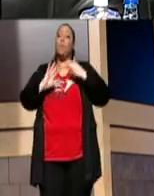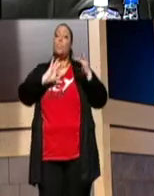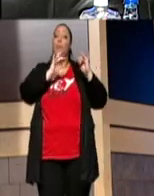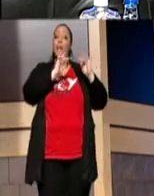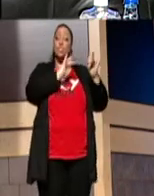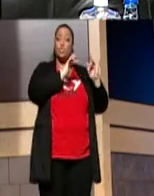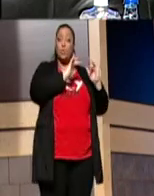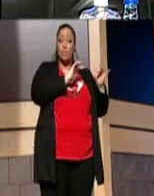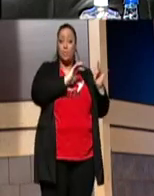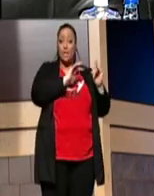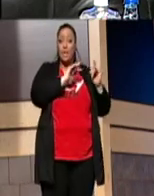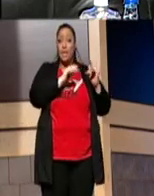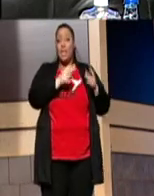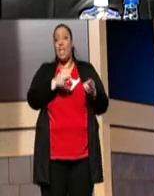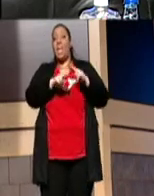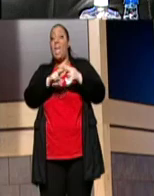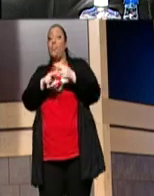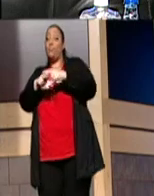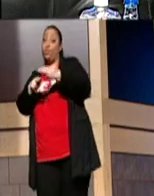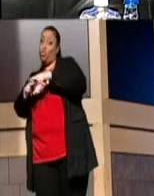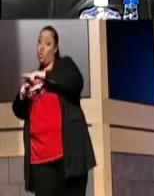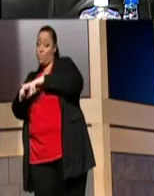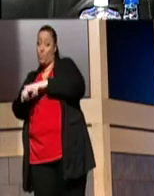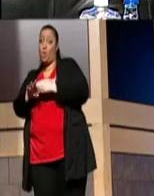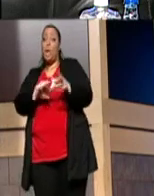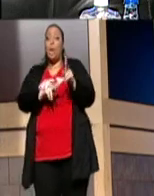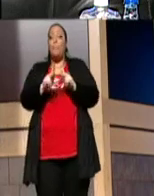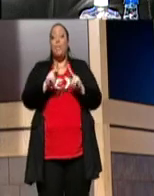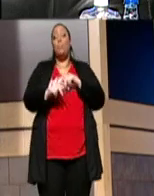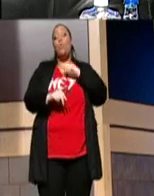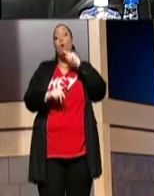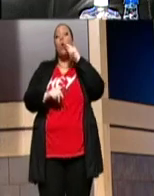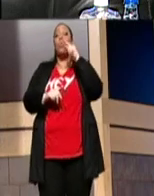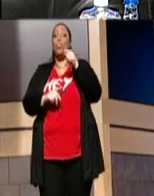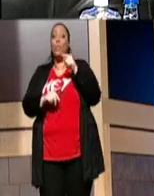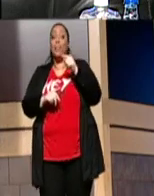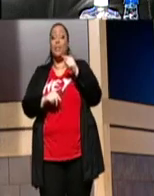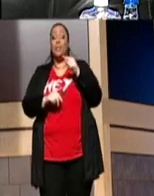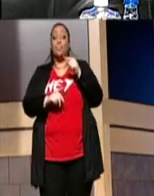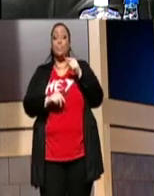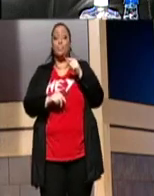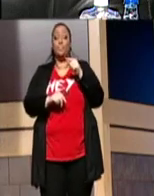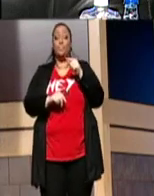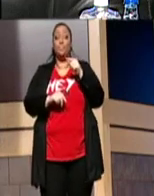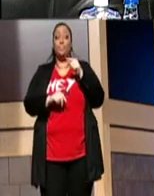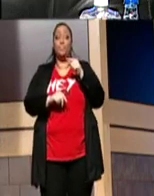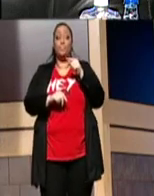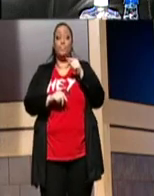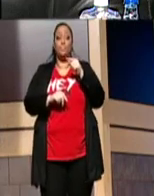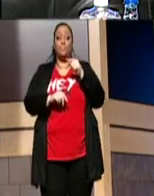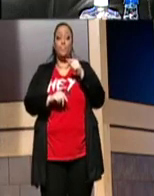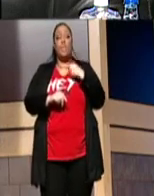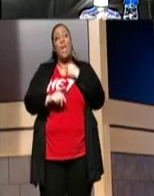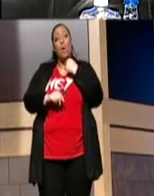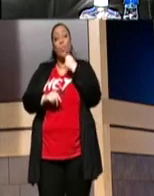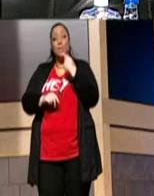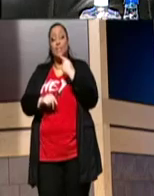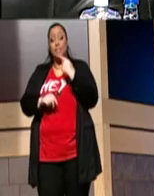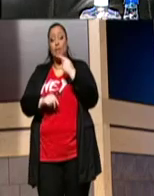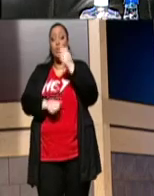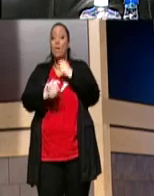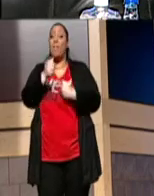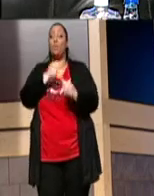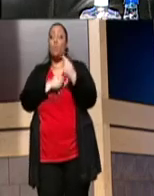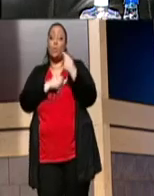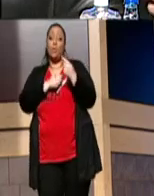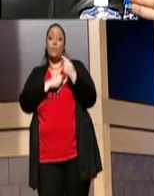statistics have tripled. I mean, people are really, And I'll tell you, I want to tell